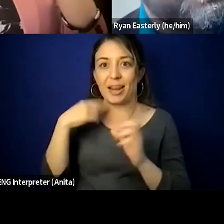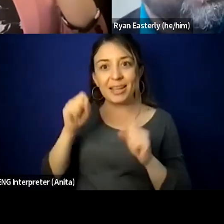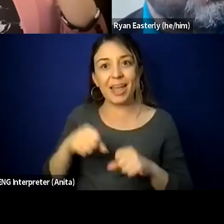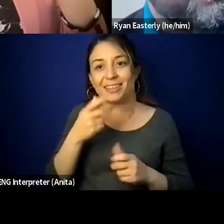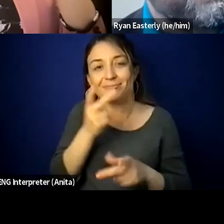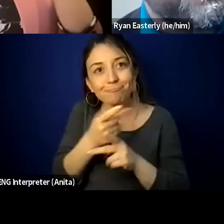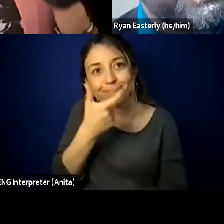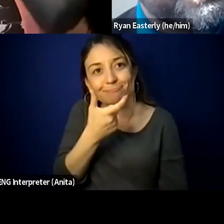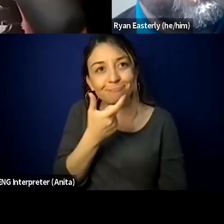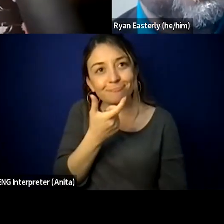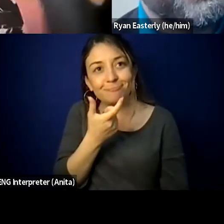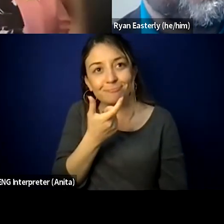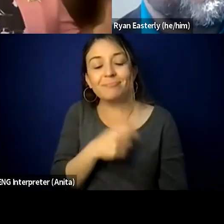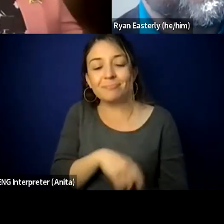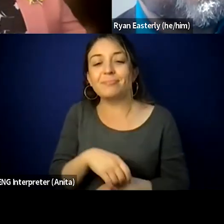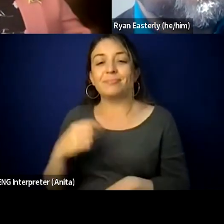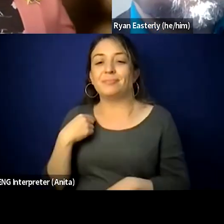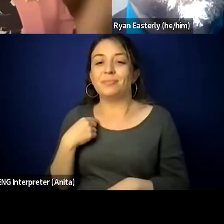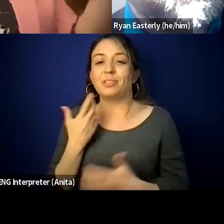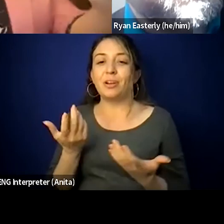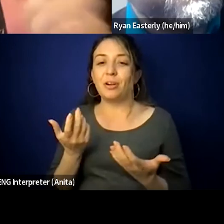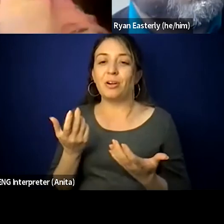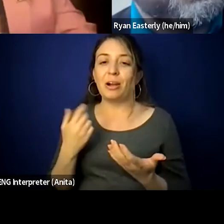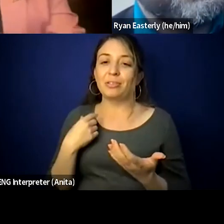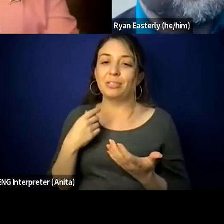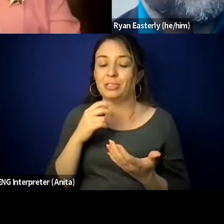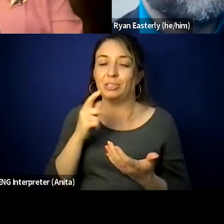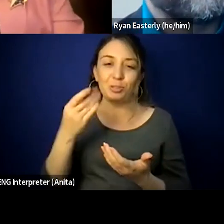I regret that we didn't go 2 hours, 3 hours.